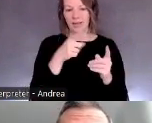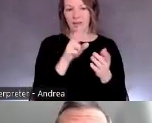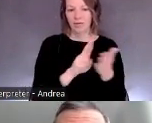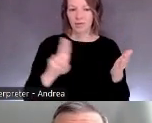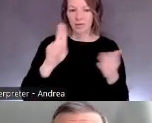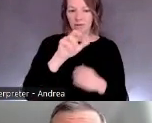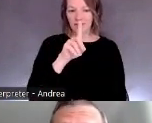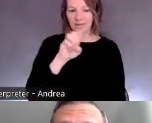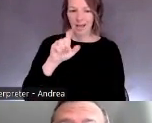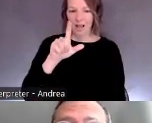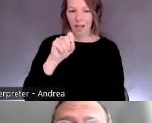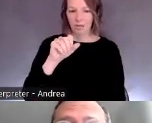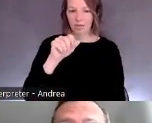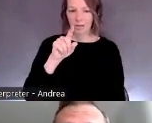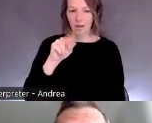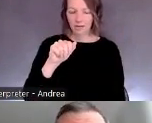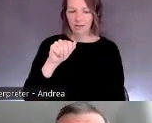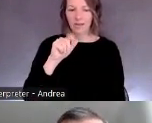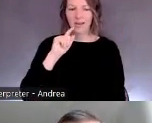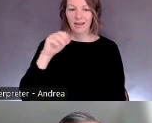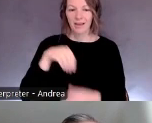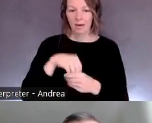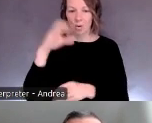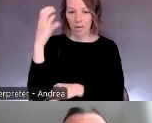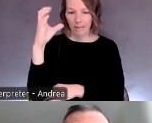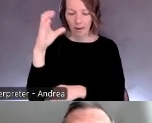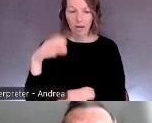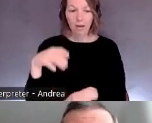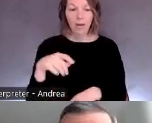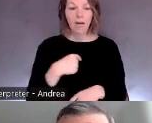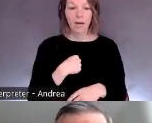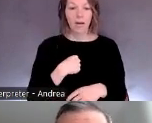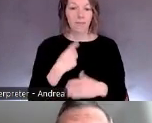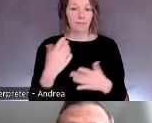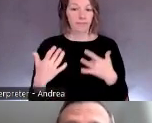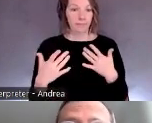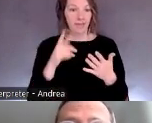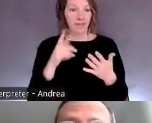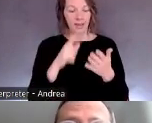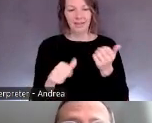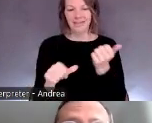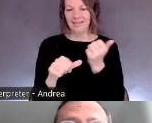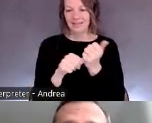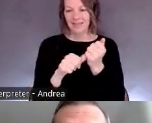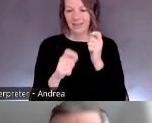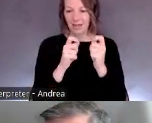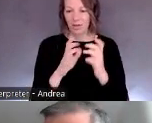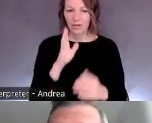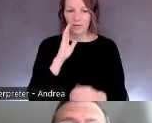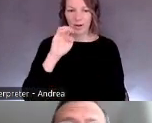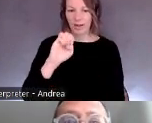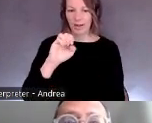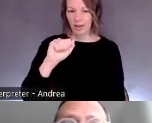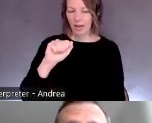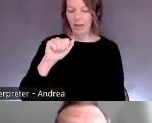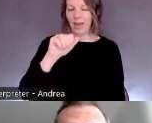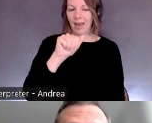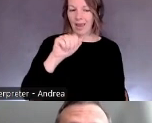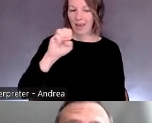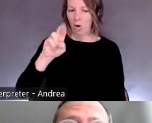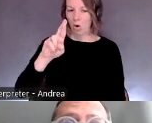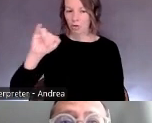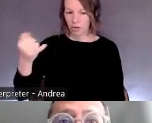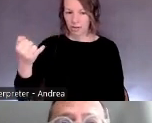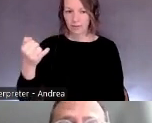of Los Andes in Bogota, in Colombia, and I'm associate editor of AERG. So I'm going to speak about